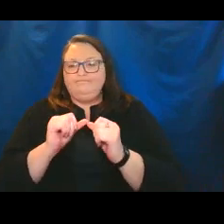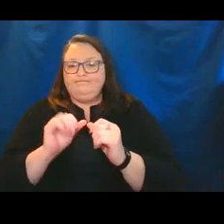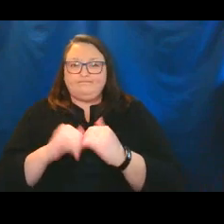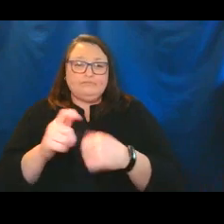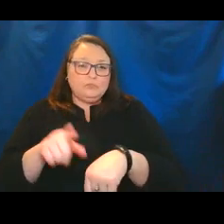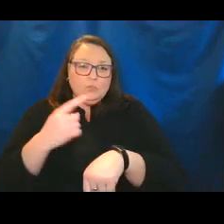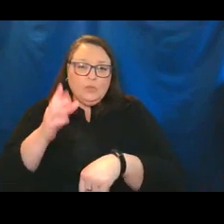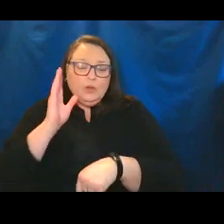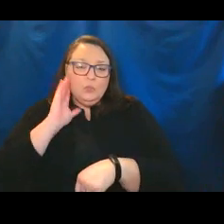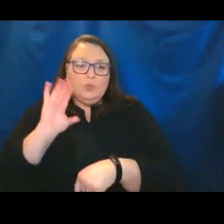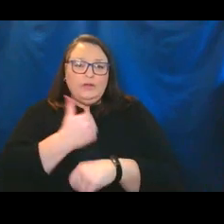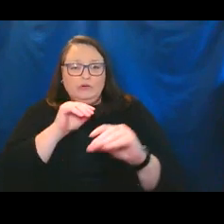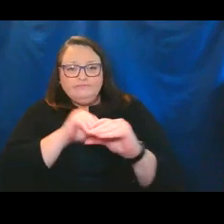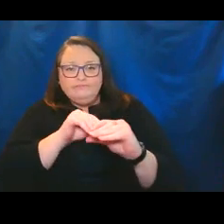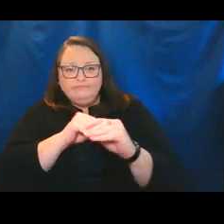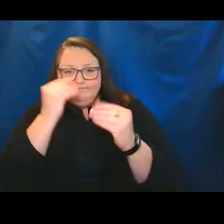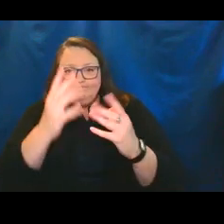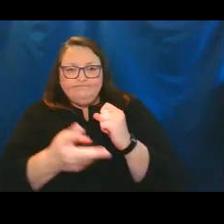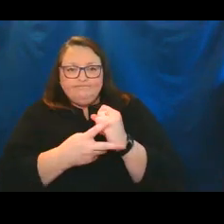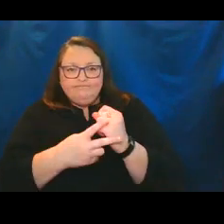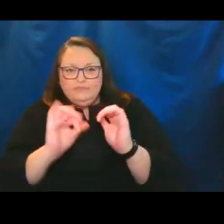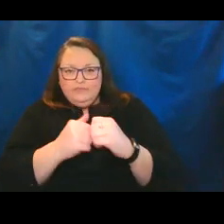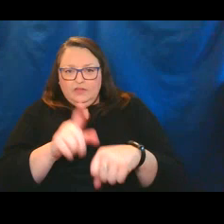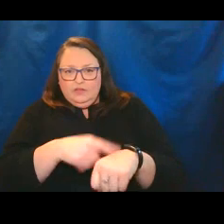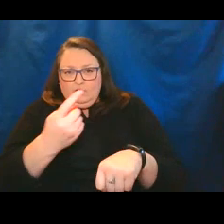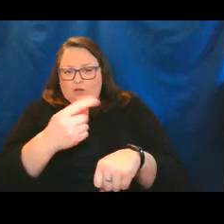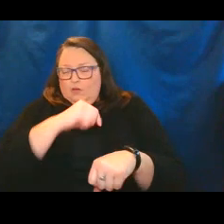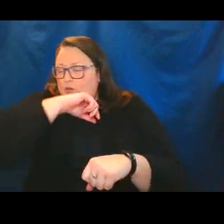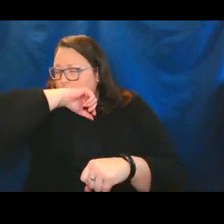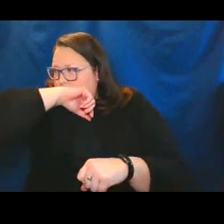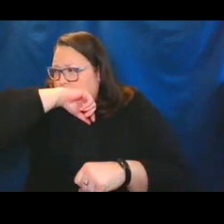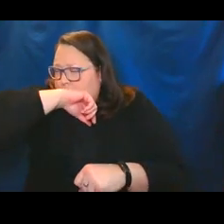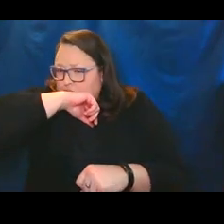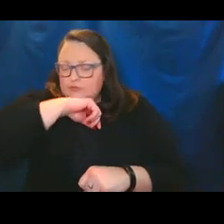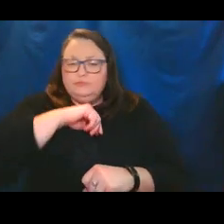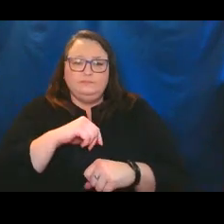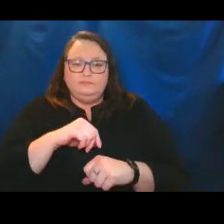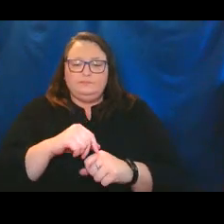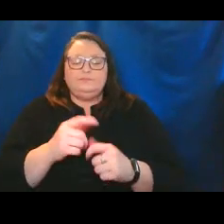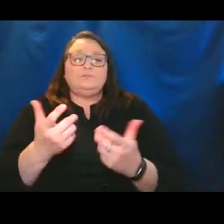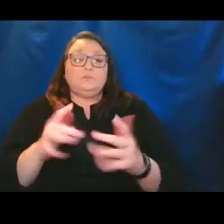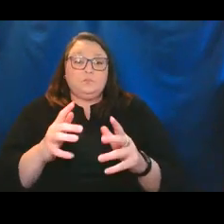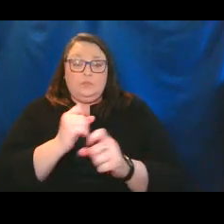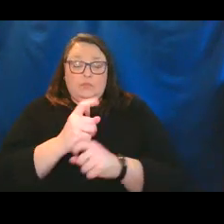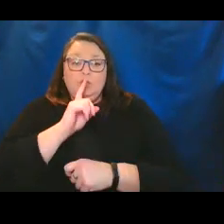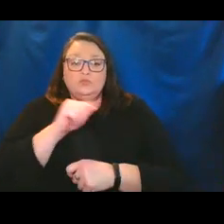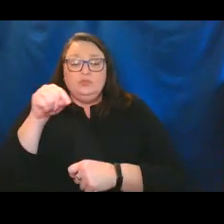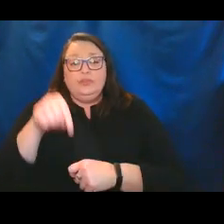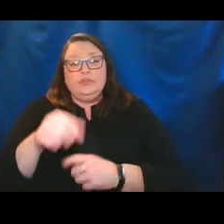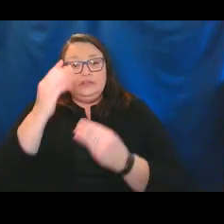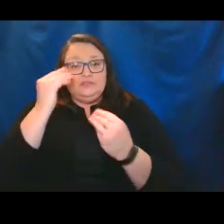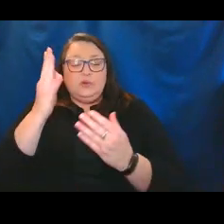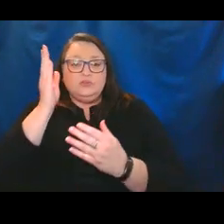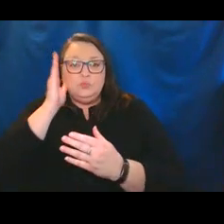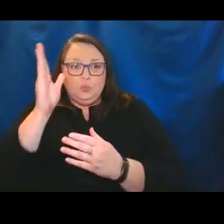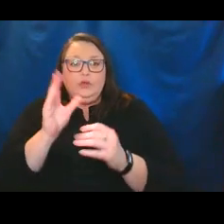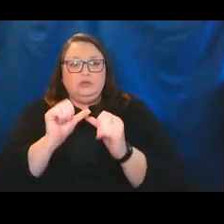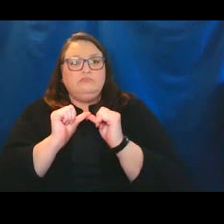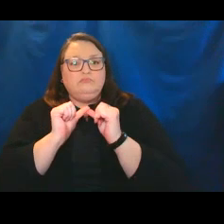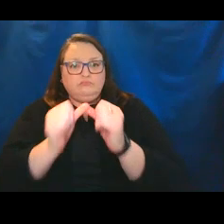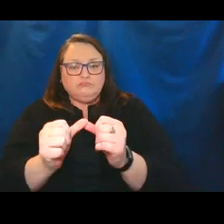want to assure you that we have already a plan for assuring that this content will have a home